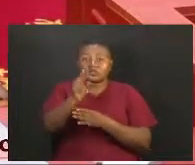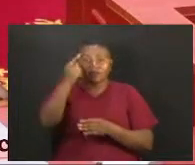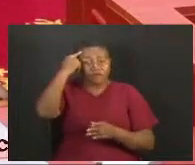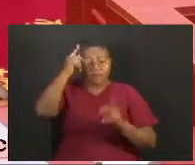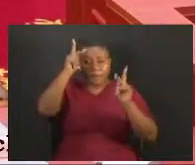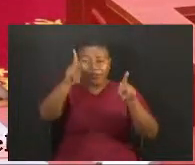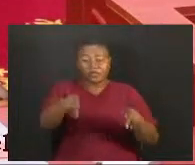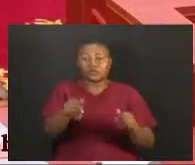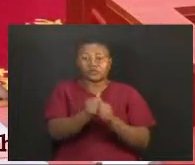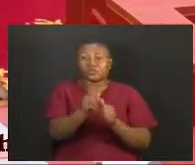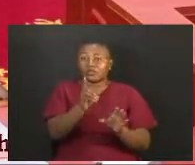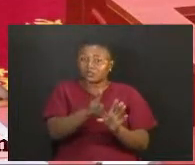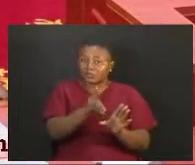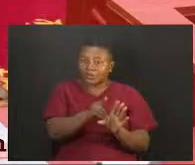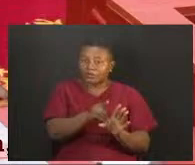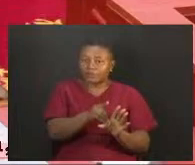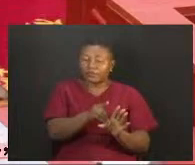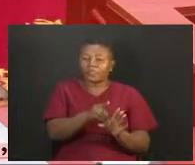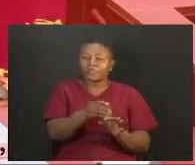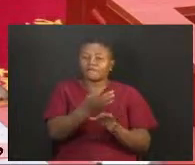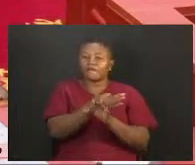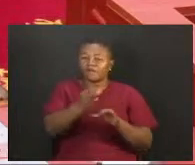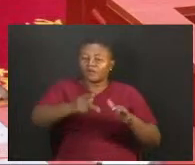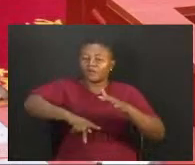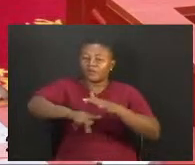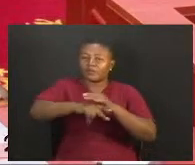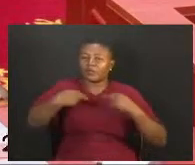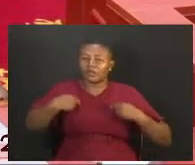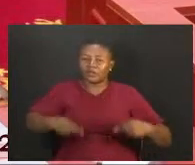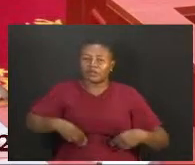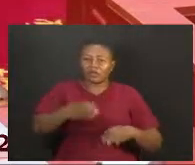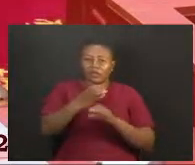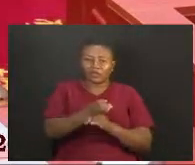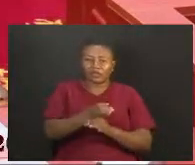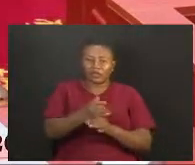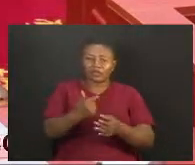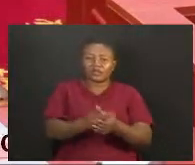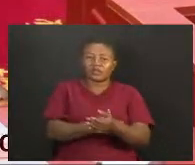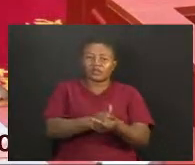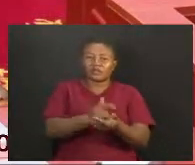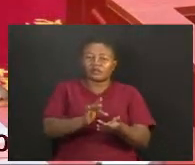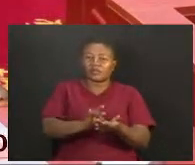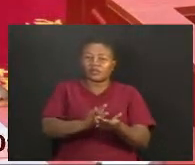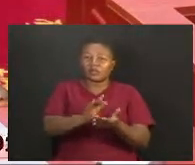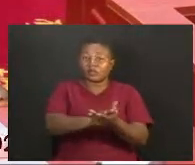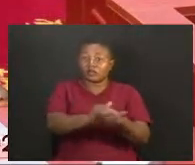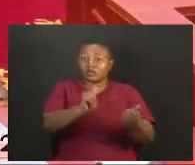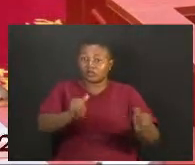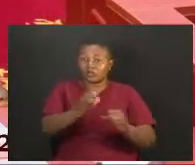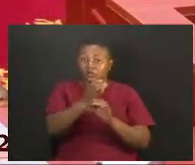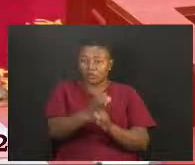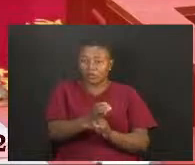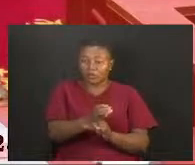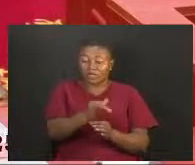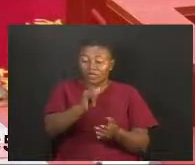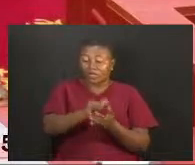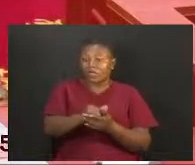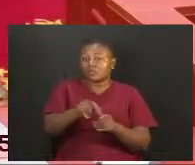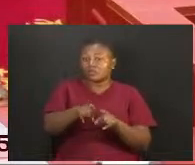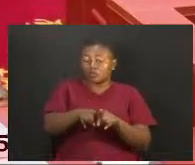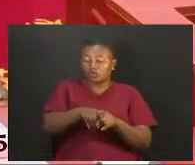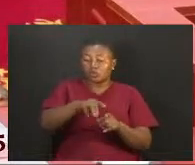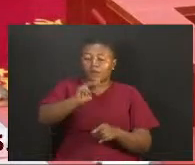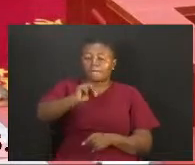disability, free primary health care, the Ghana Medical Trust Care, otherwise known as Mahama Care, and